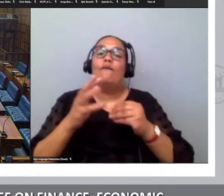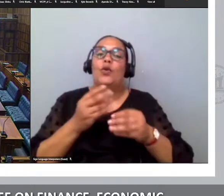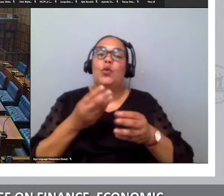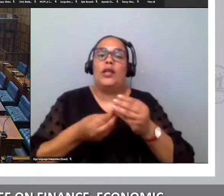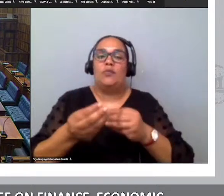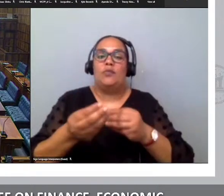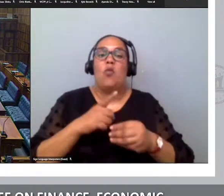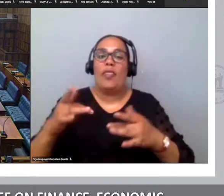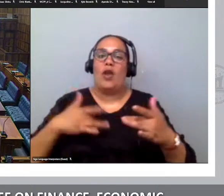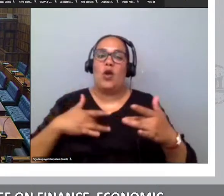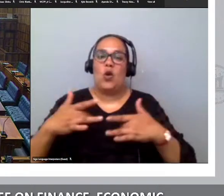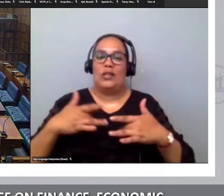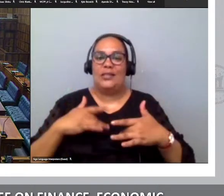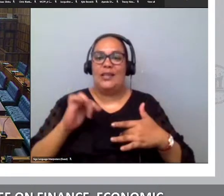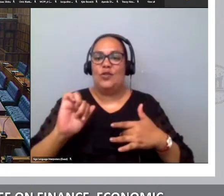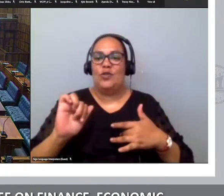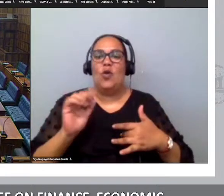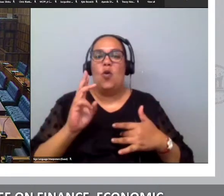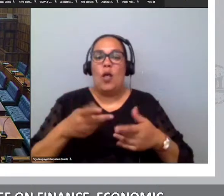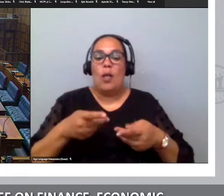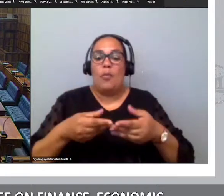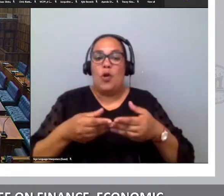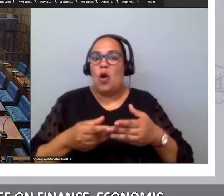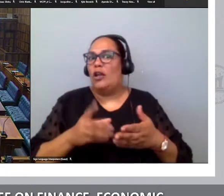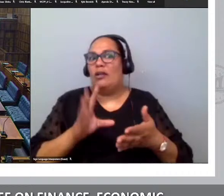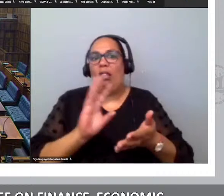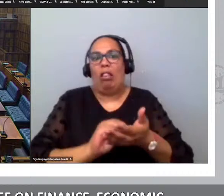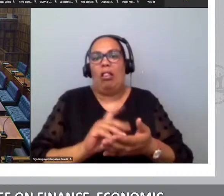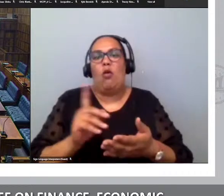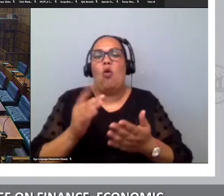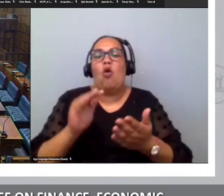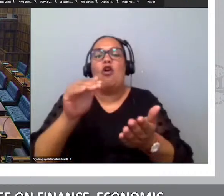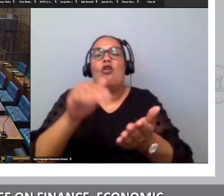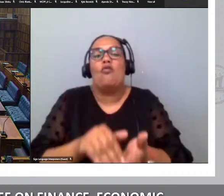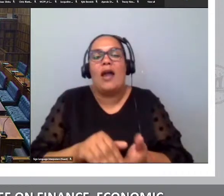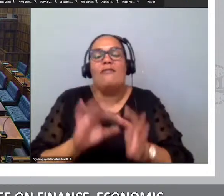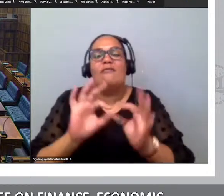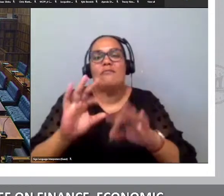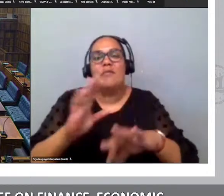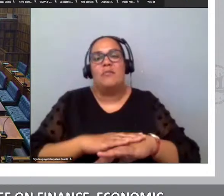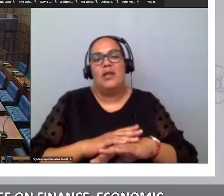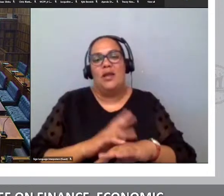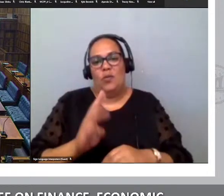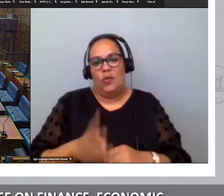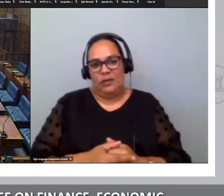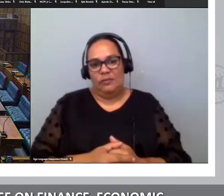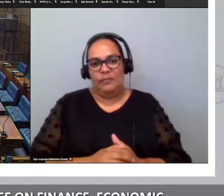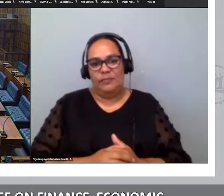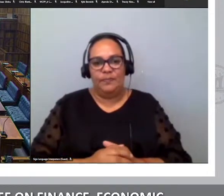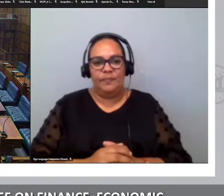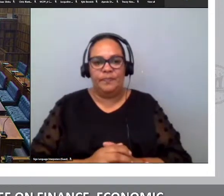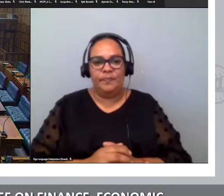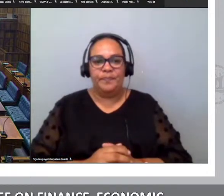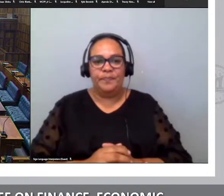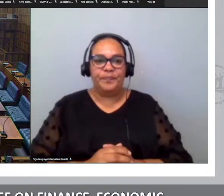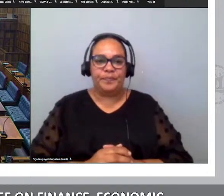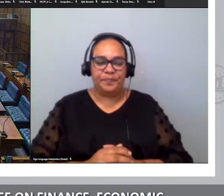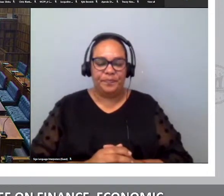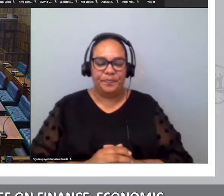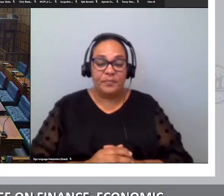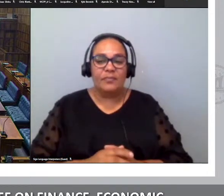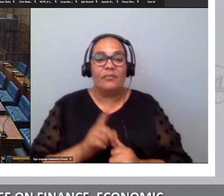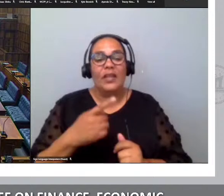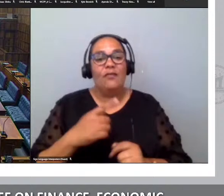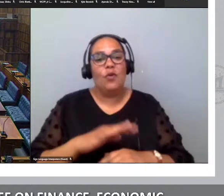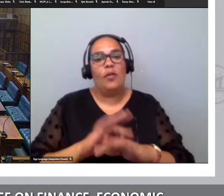were very concerned that their their product will not reach end destination um and that was for a